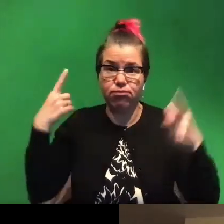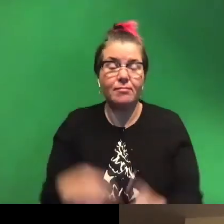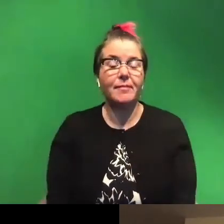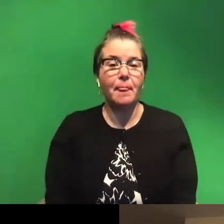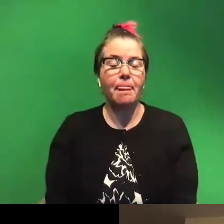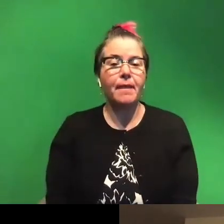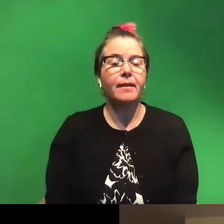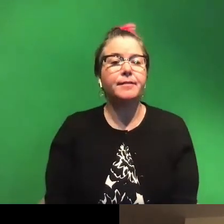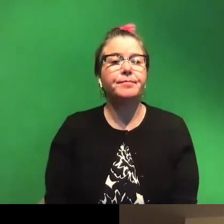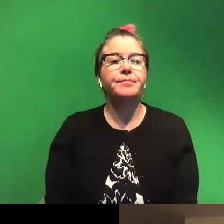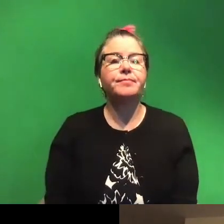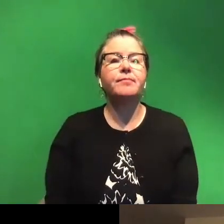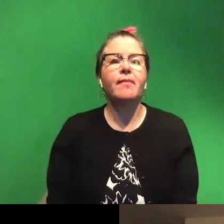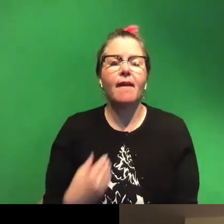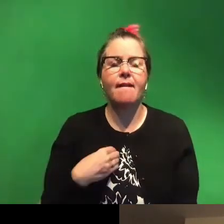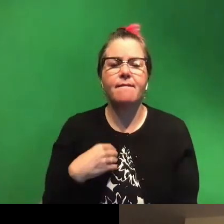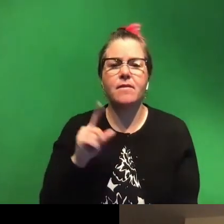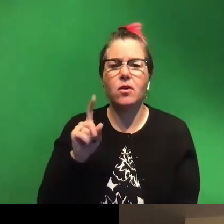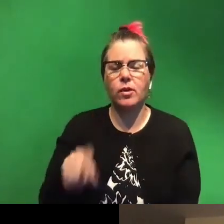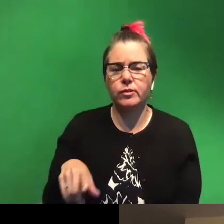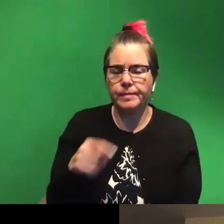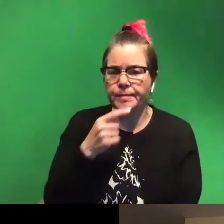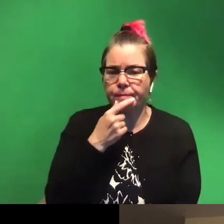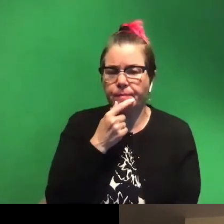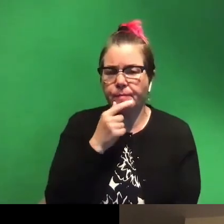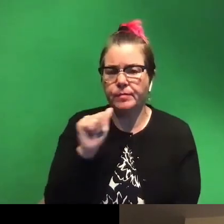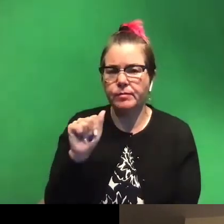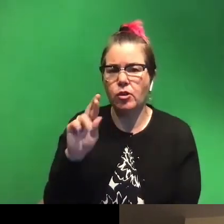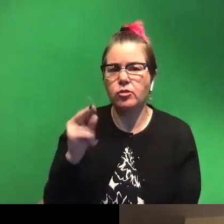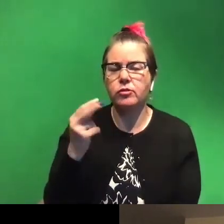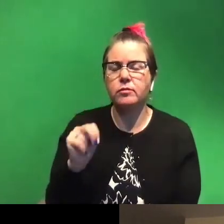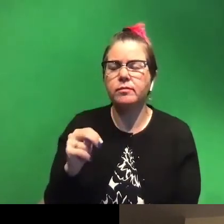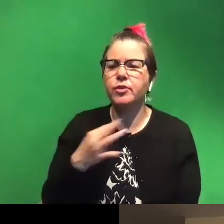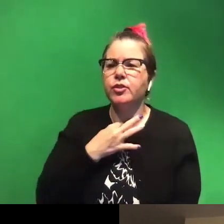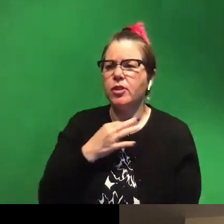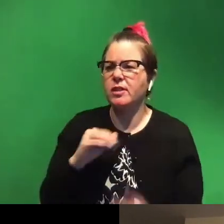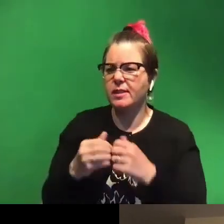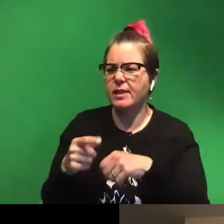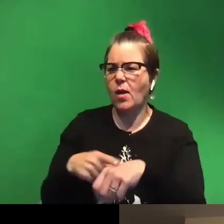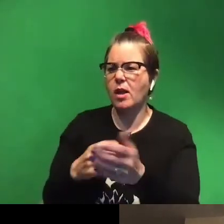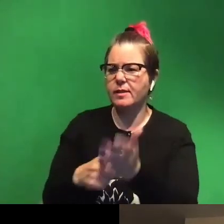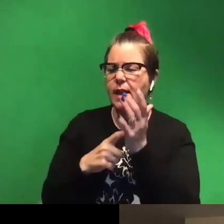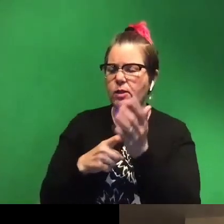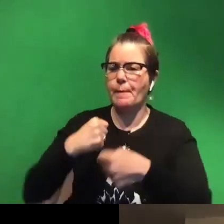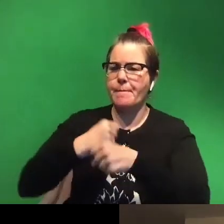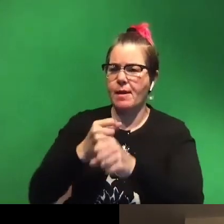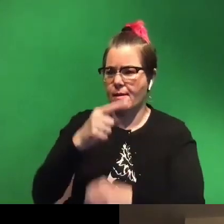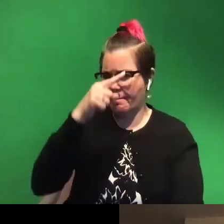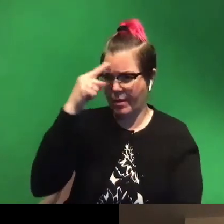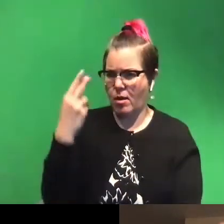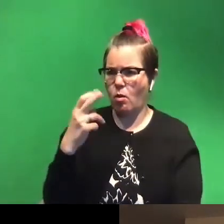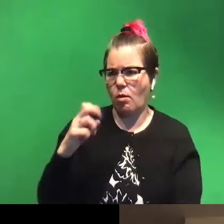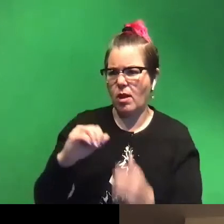So Arjun has a question, and Arjun wants to know, how long does it take to make a black hole?